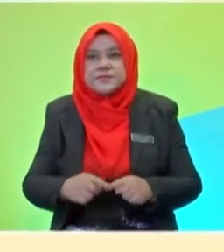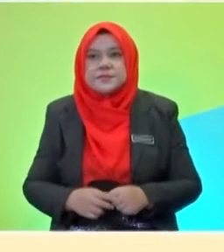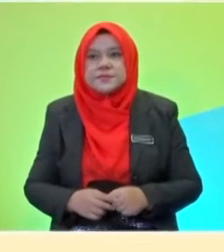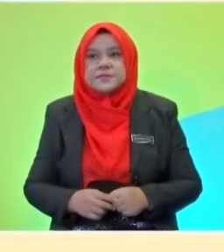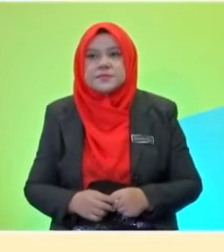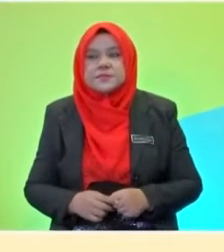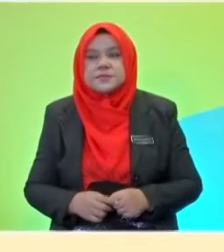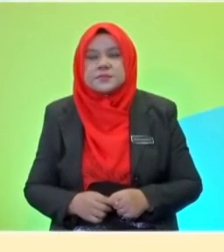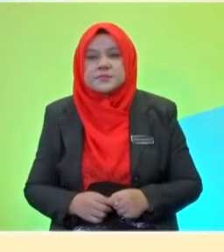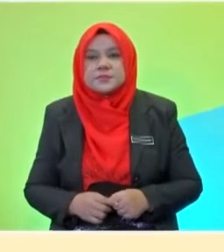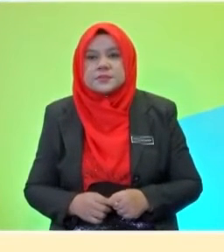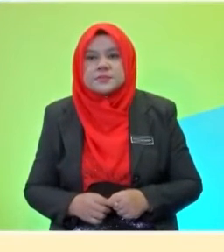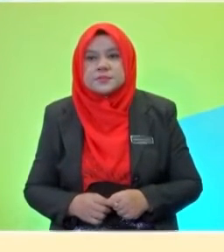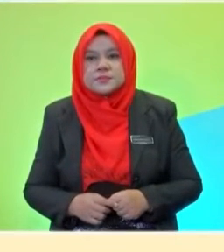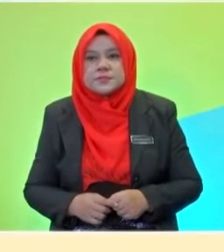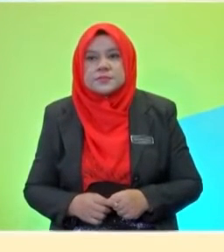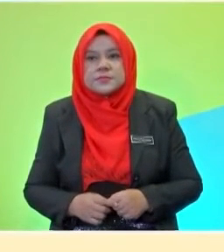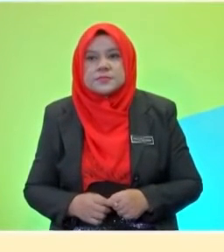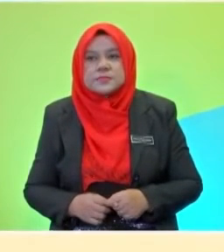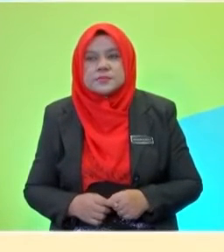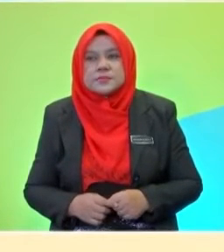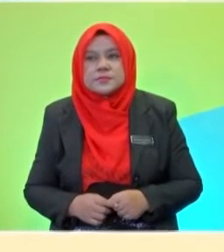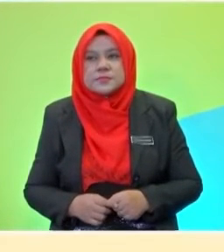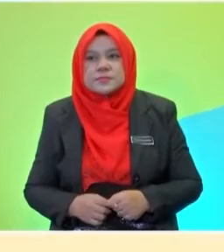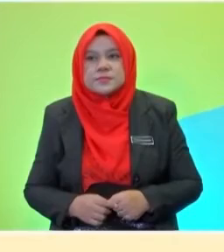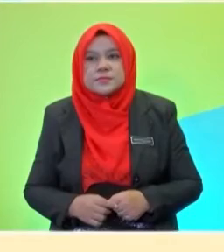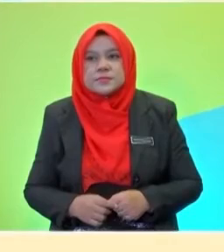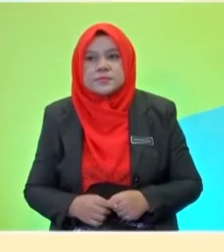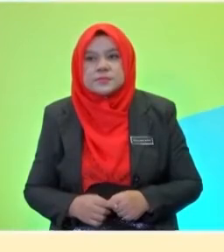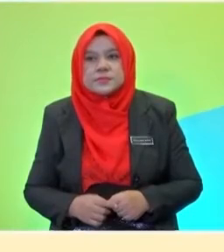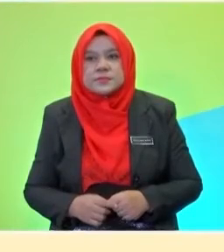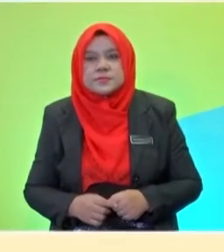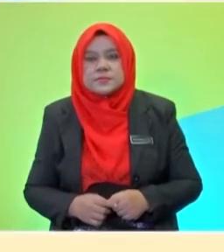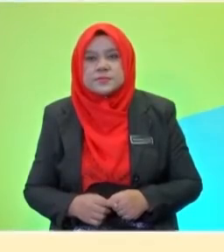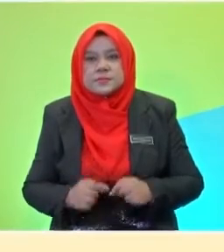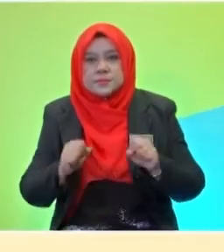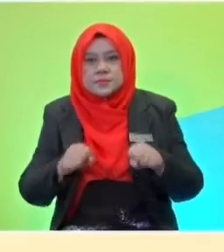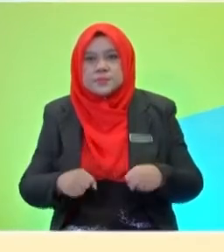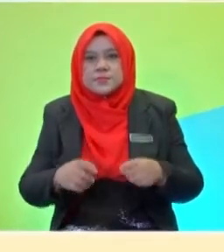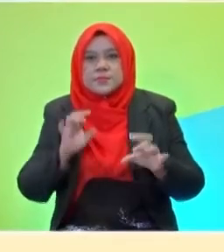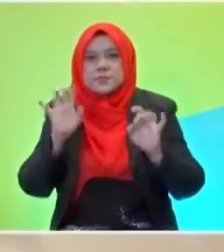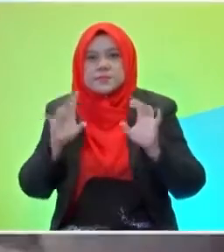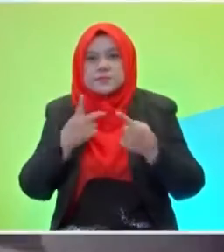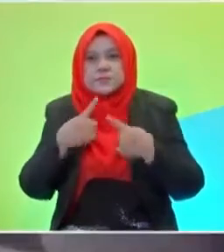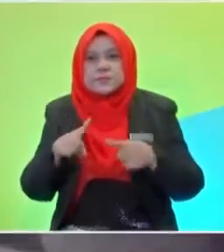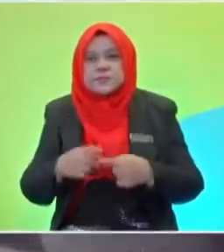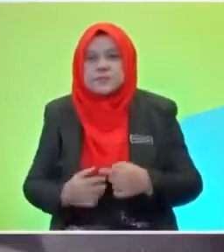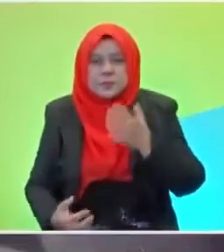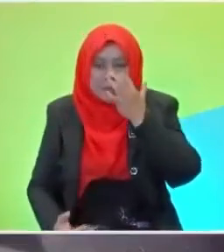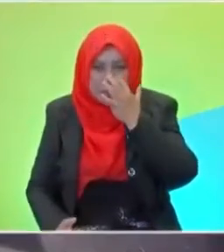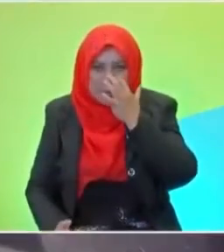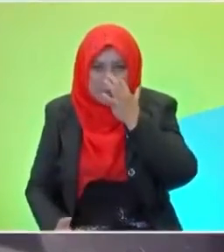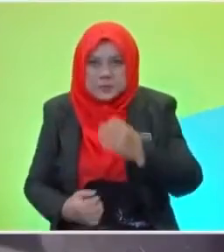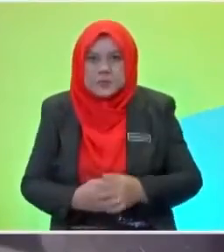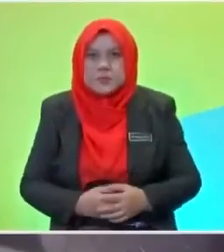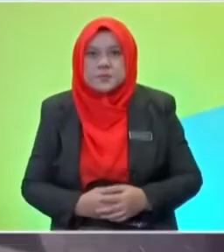Do you see it? Okay, so Alicia is done. So maybe, sir, let's just check. Okay, we check the answer and we can give them star. Okay. Alicia, can you show me your